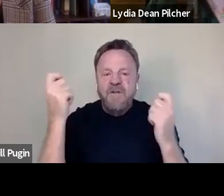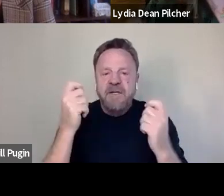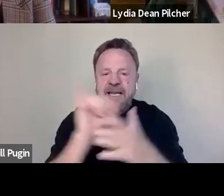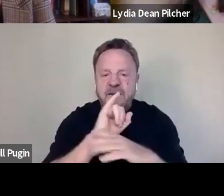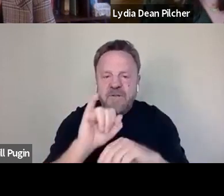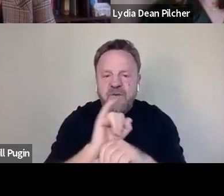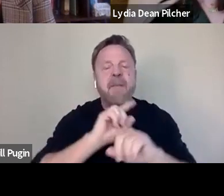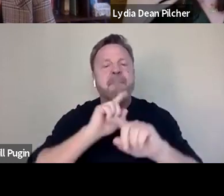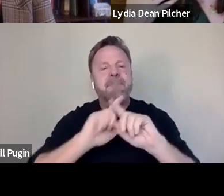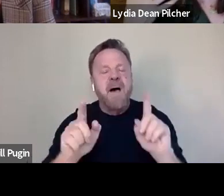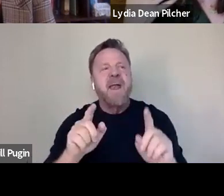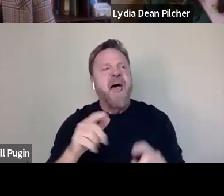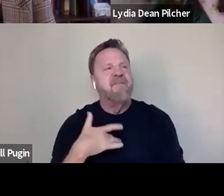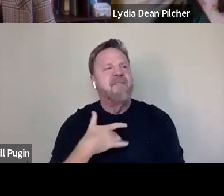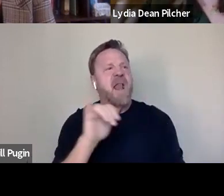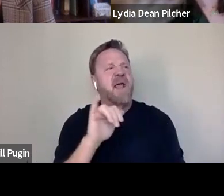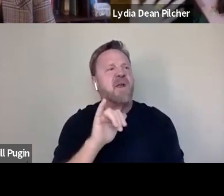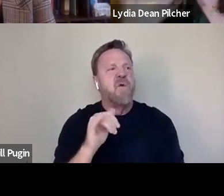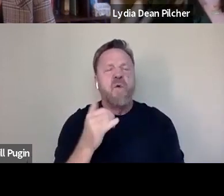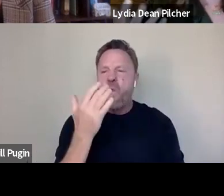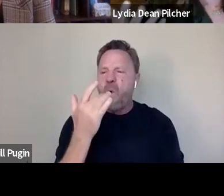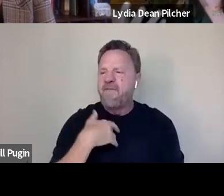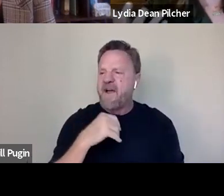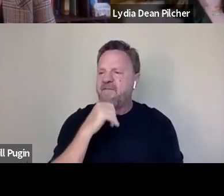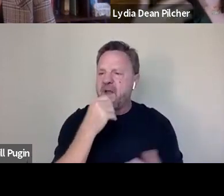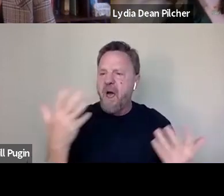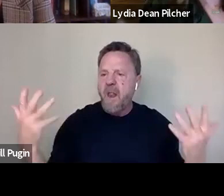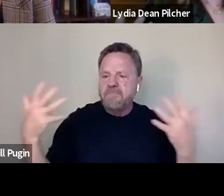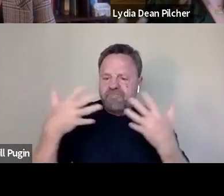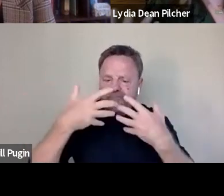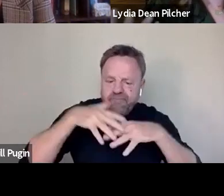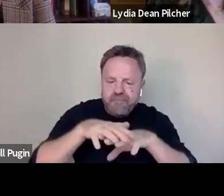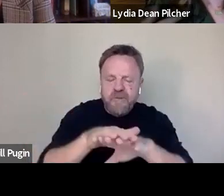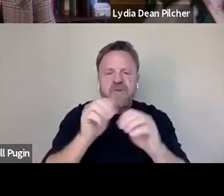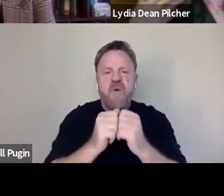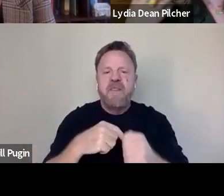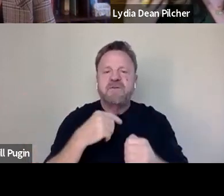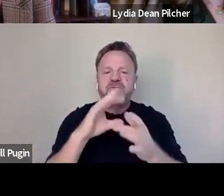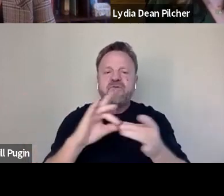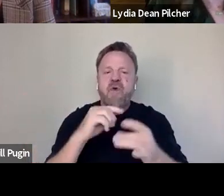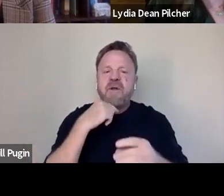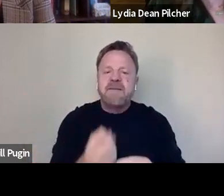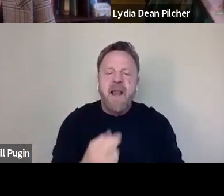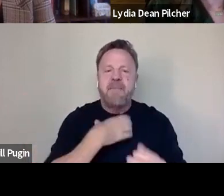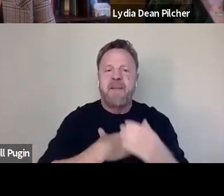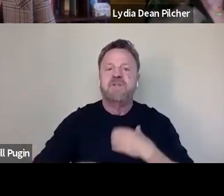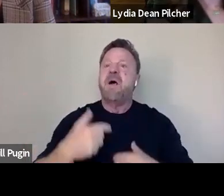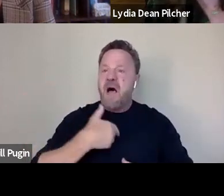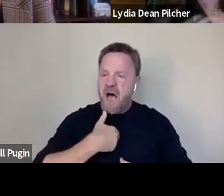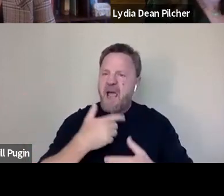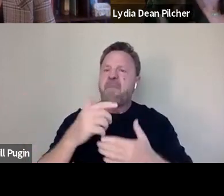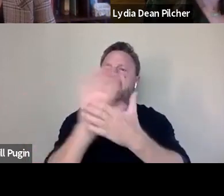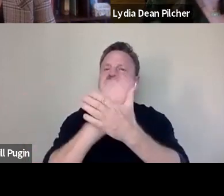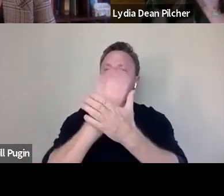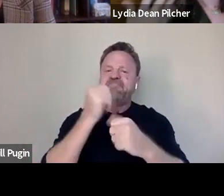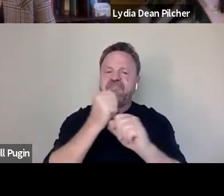was really feeling like, why have I not merged this with my storytelling passion? And I am a feature filmmaker. I've made